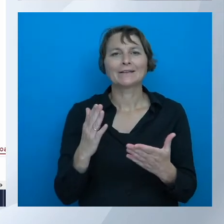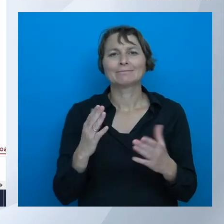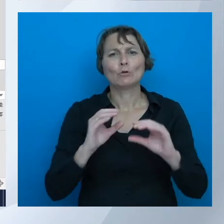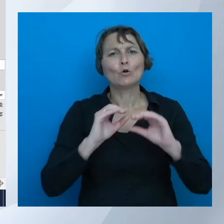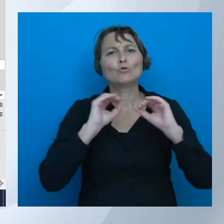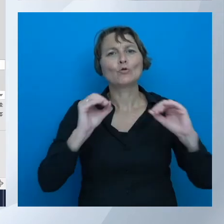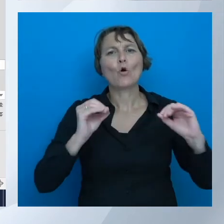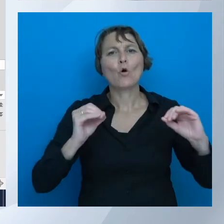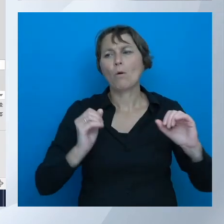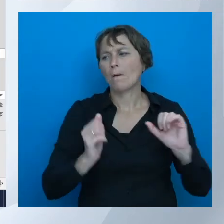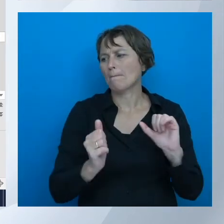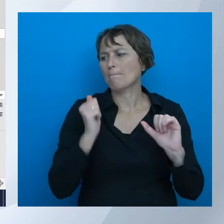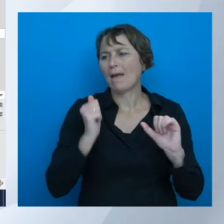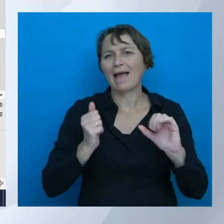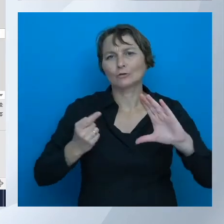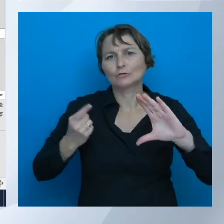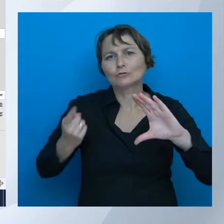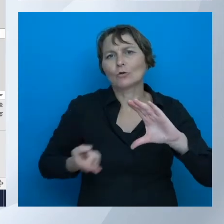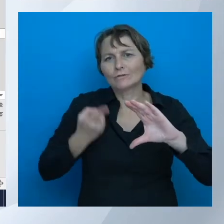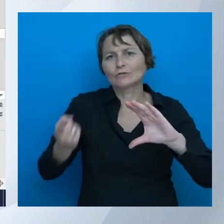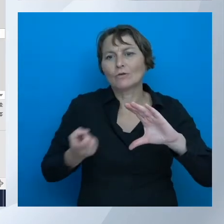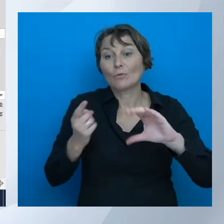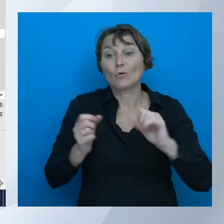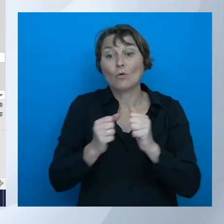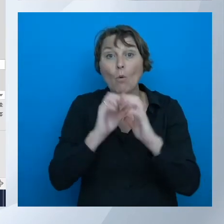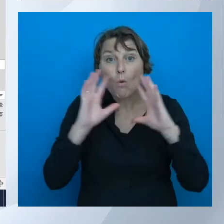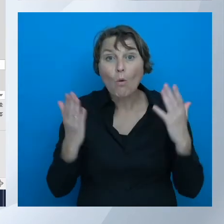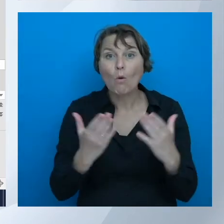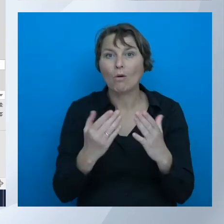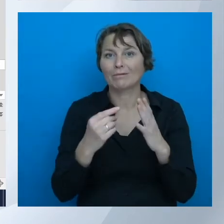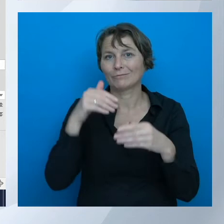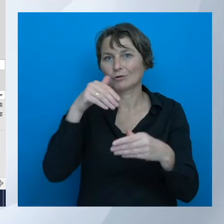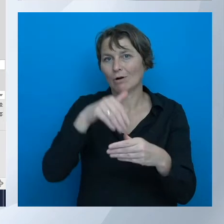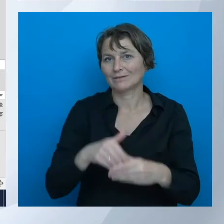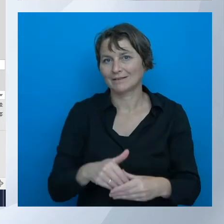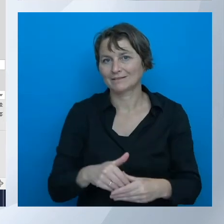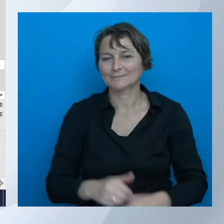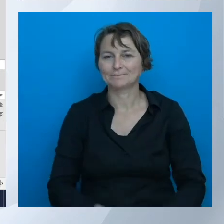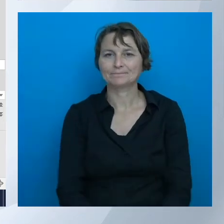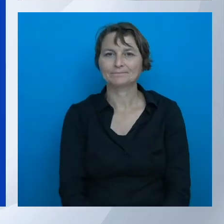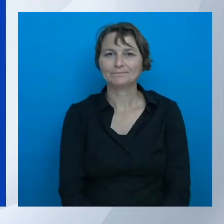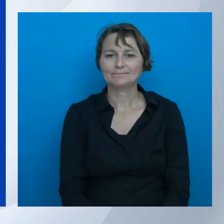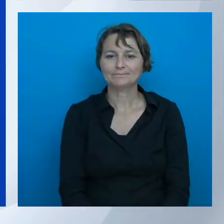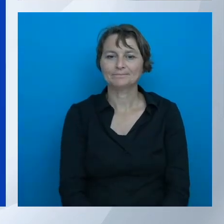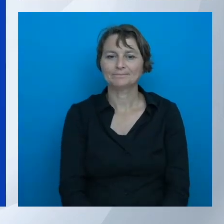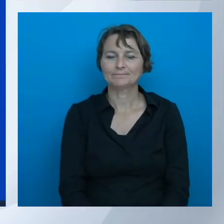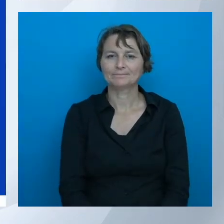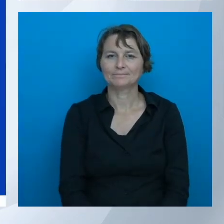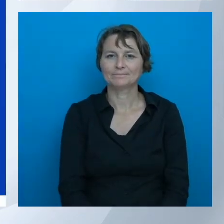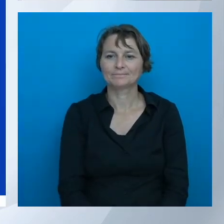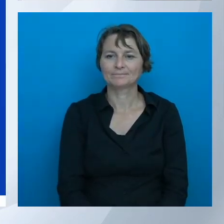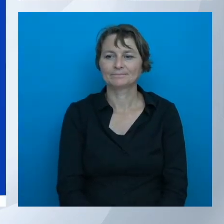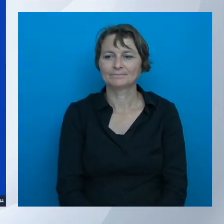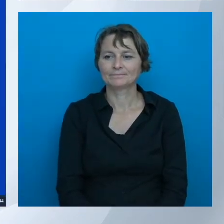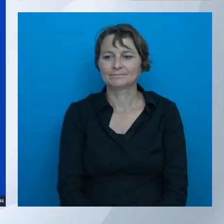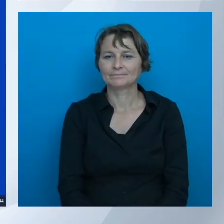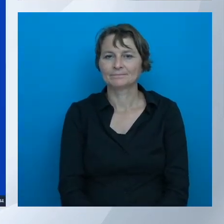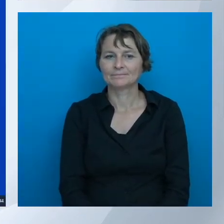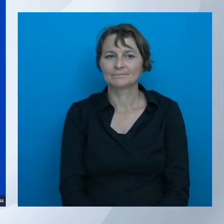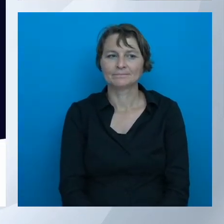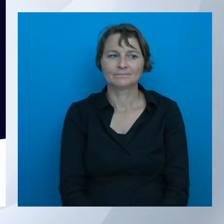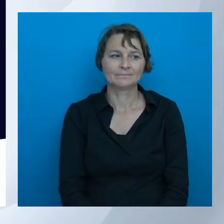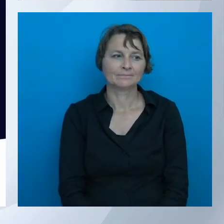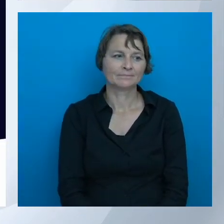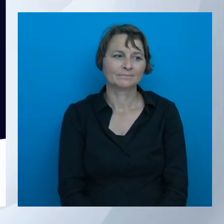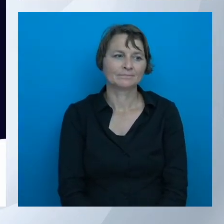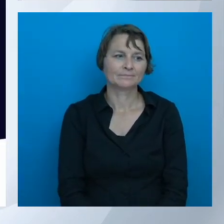your content, running with everything in Azure Functions. Now, a few remarks, things to take into consideration before we